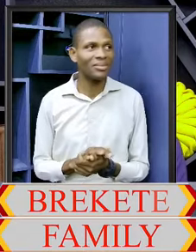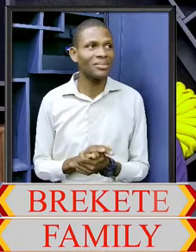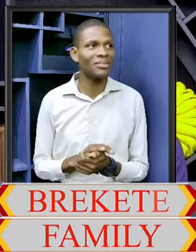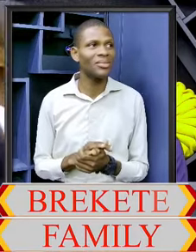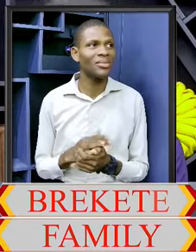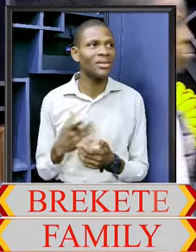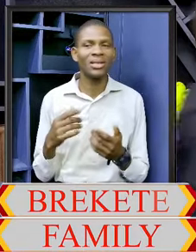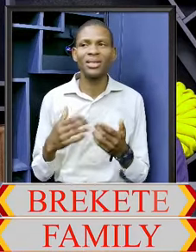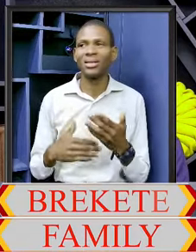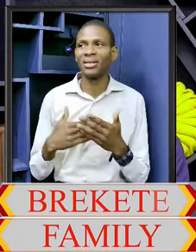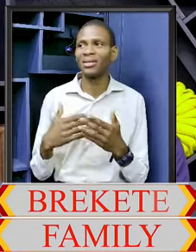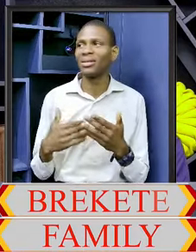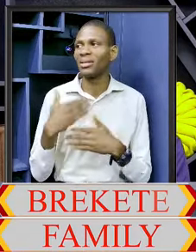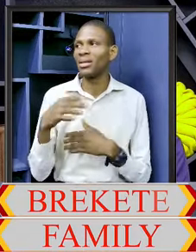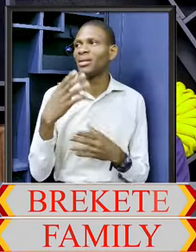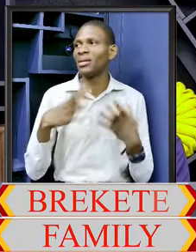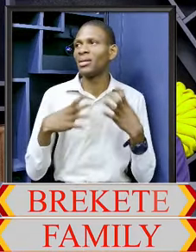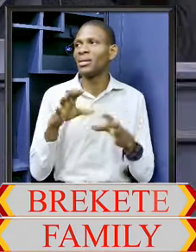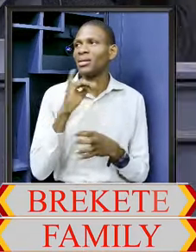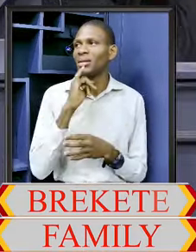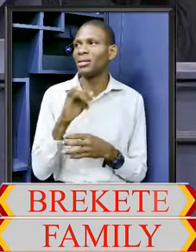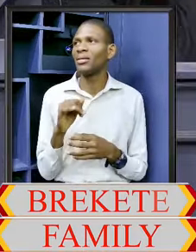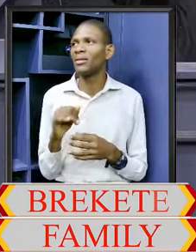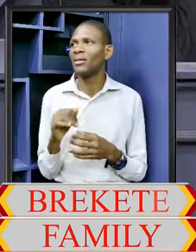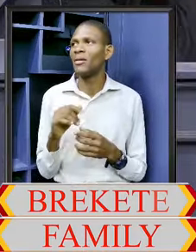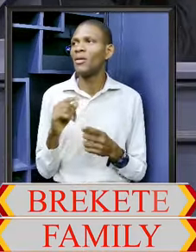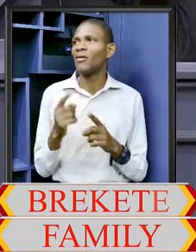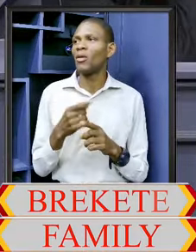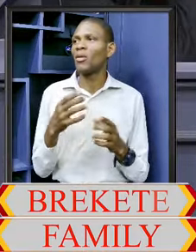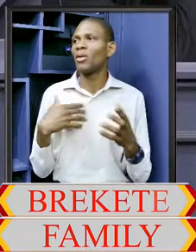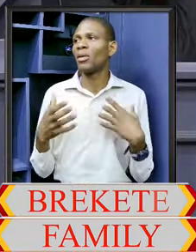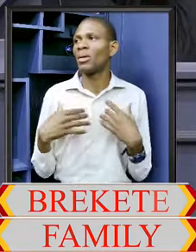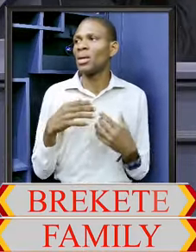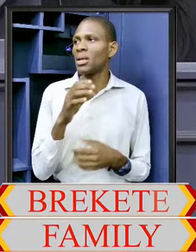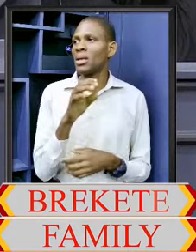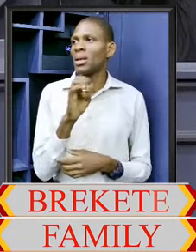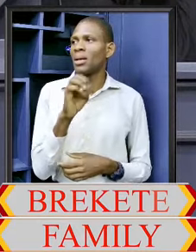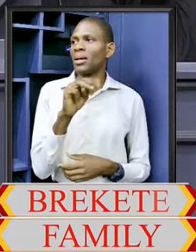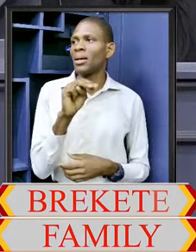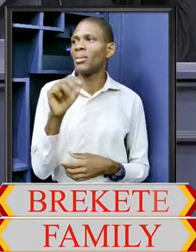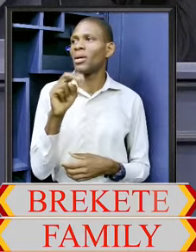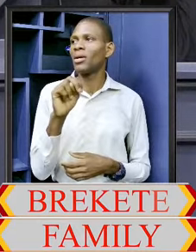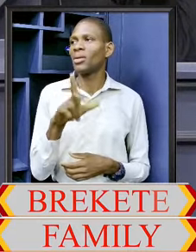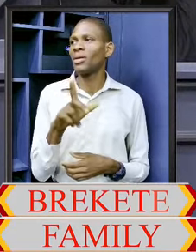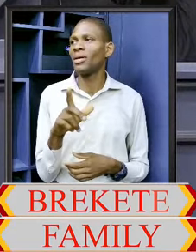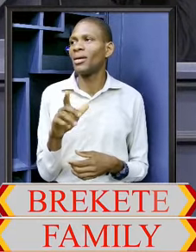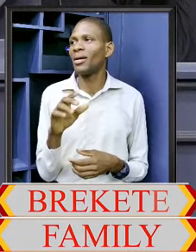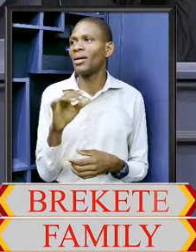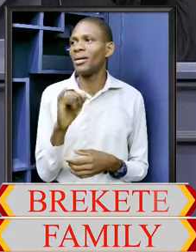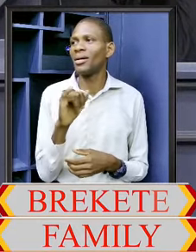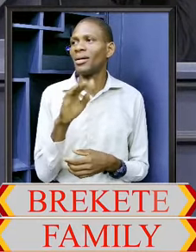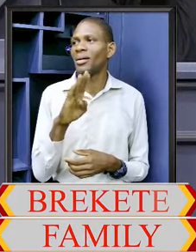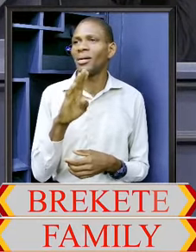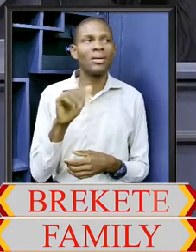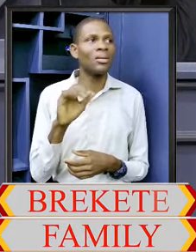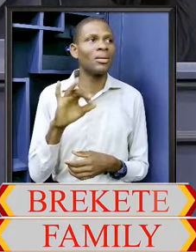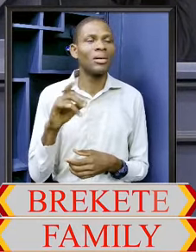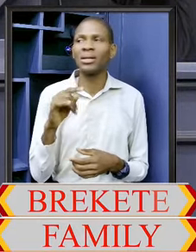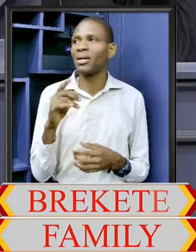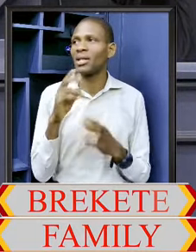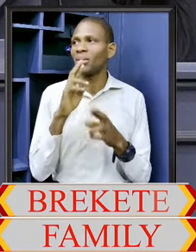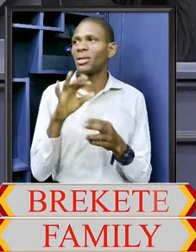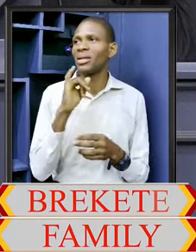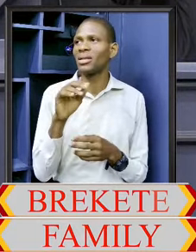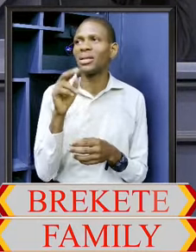Mekwi, take the next case, please. Okay, sir. The first case is from complainant Emmanuel Mbaka. And the respondent na